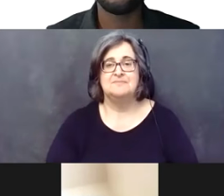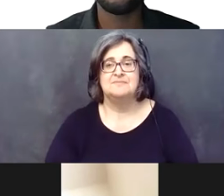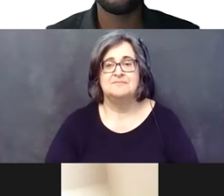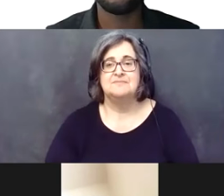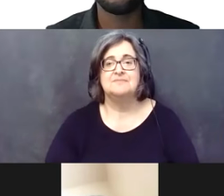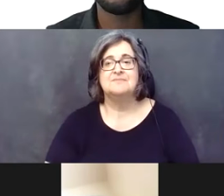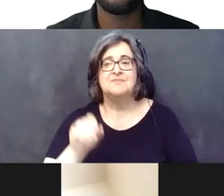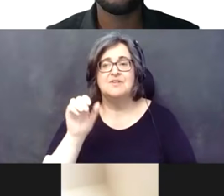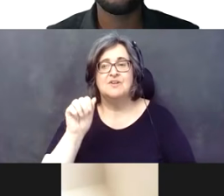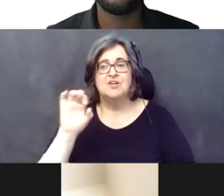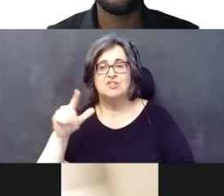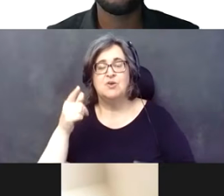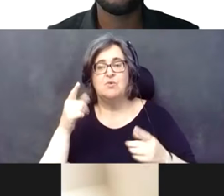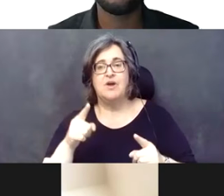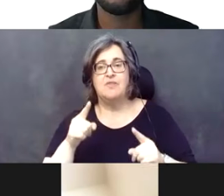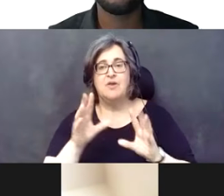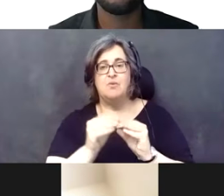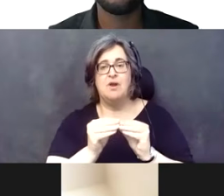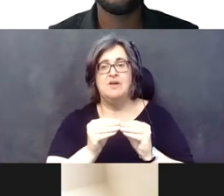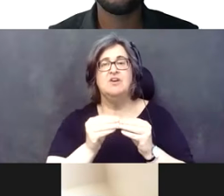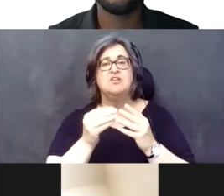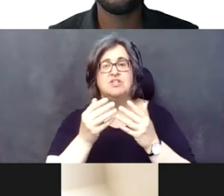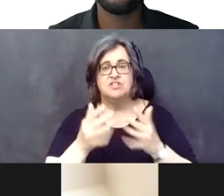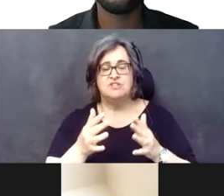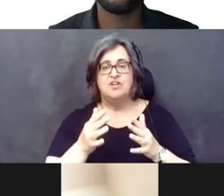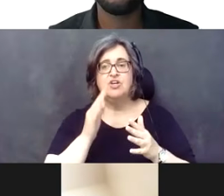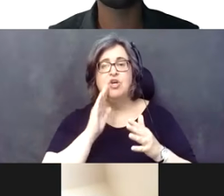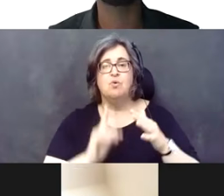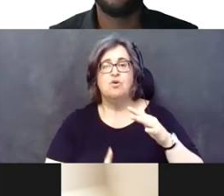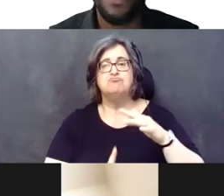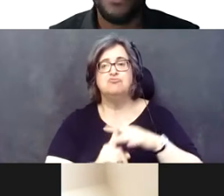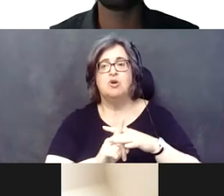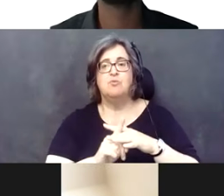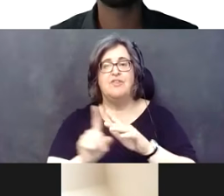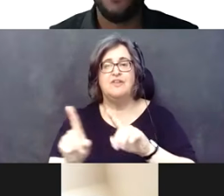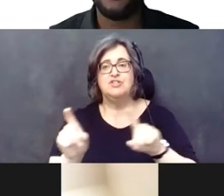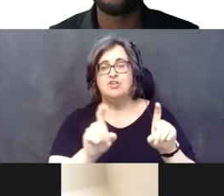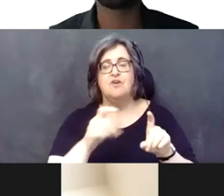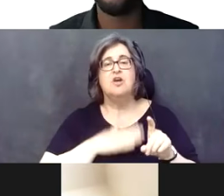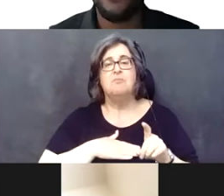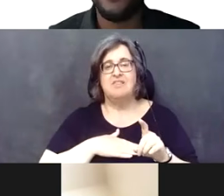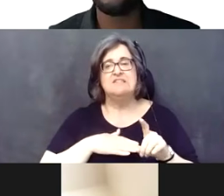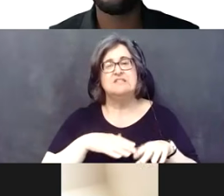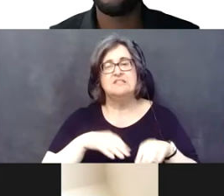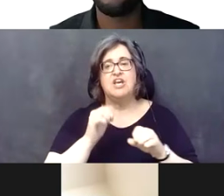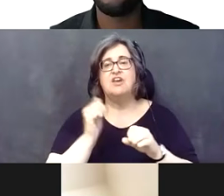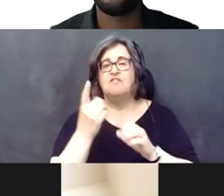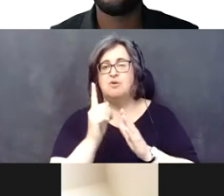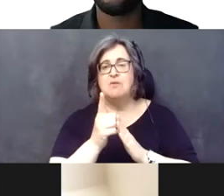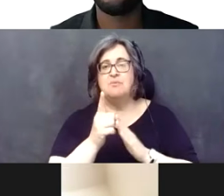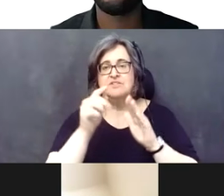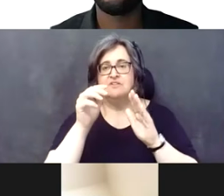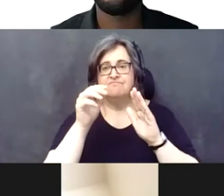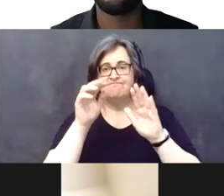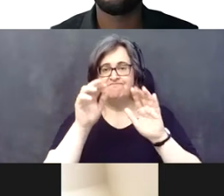After the webinar has closed, a survey will appear on your screen automatically. Please do take a few moments to fill that out. Tell us